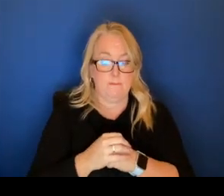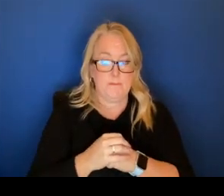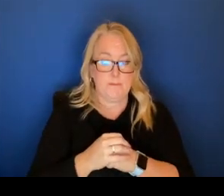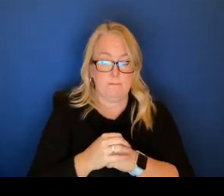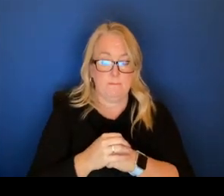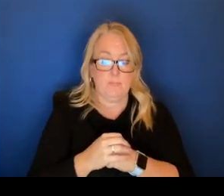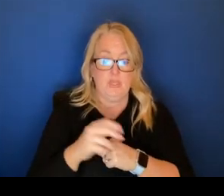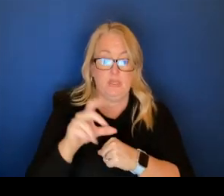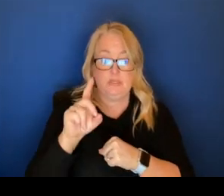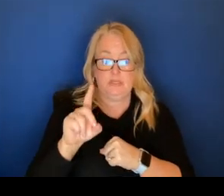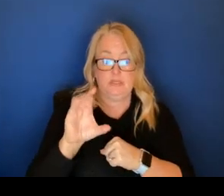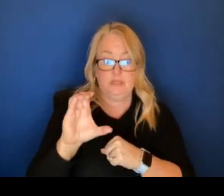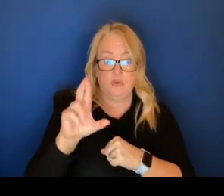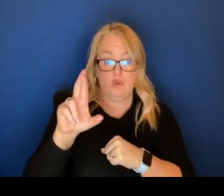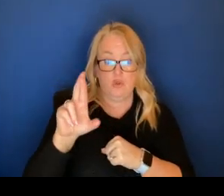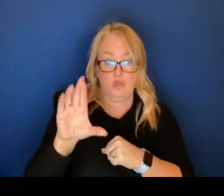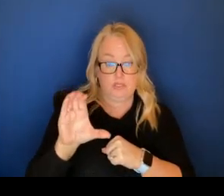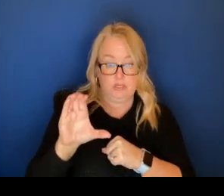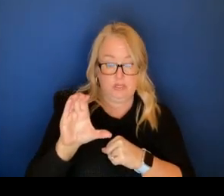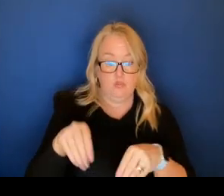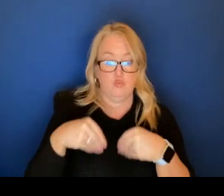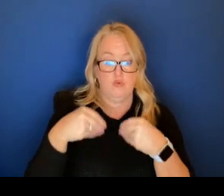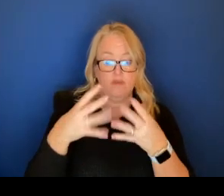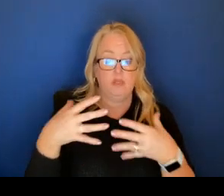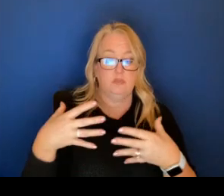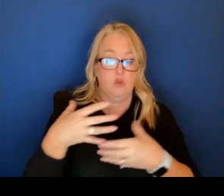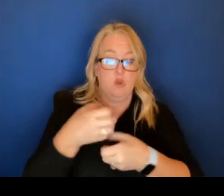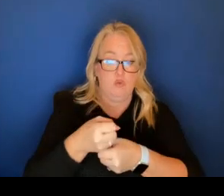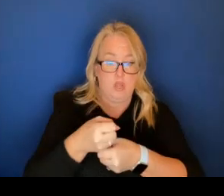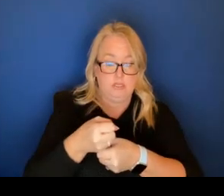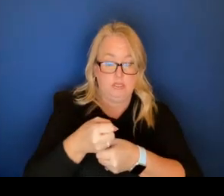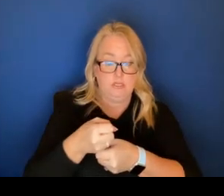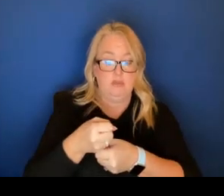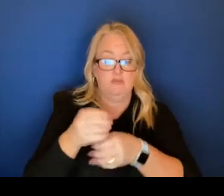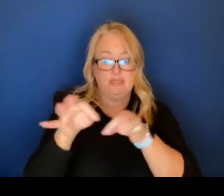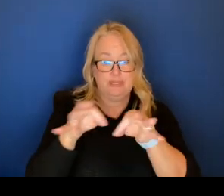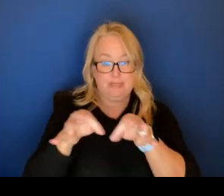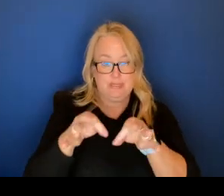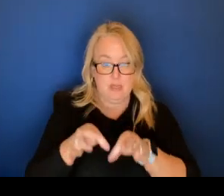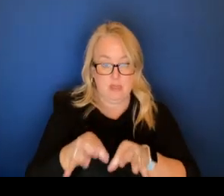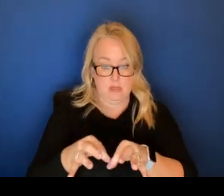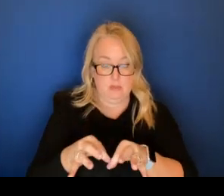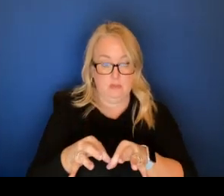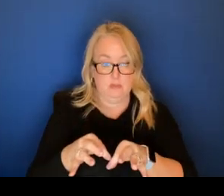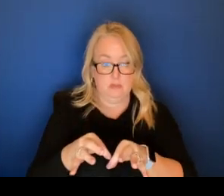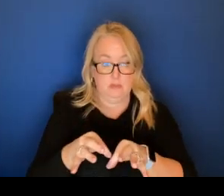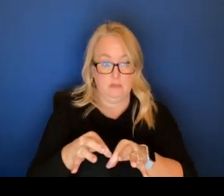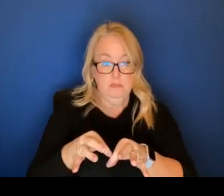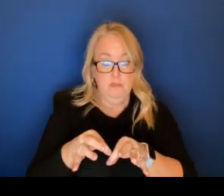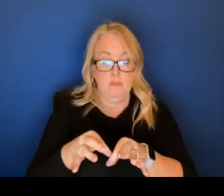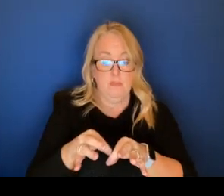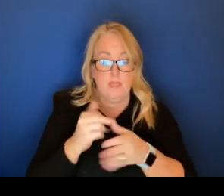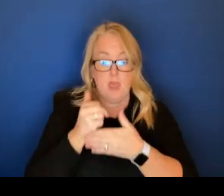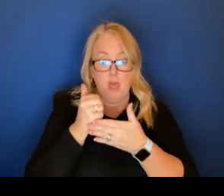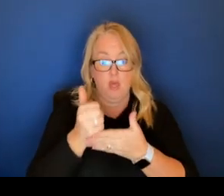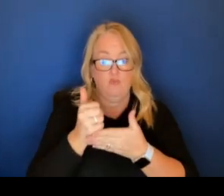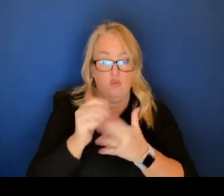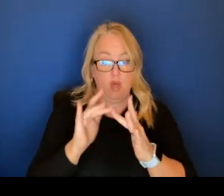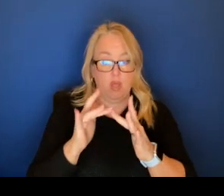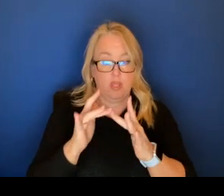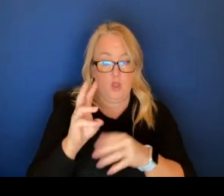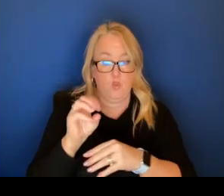The DCRC provides comprehensive and detailed instructions, helpful online